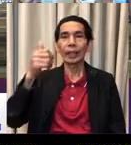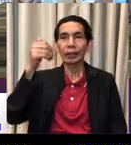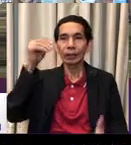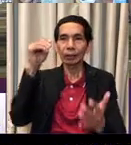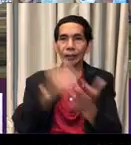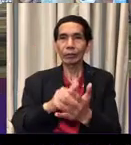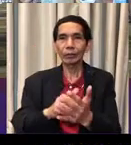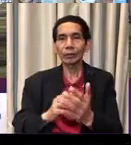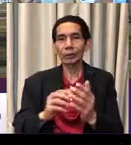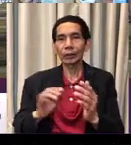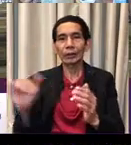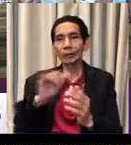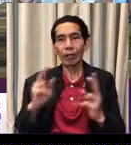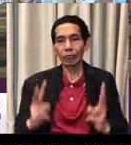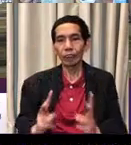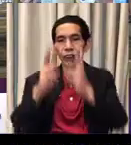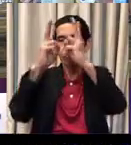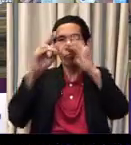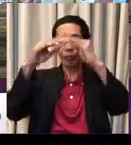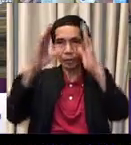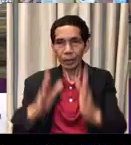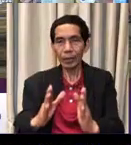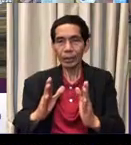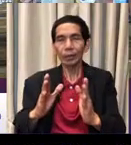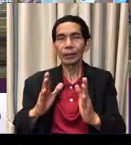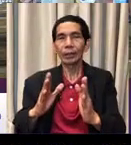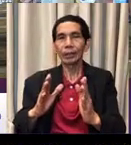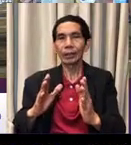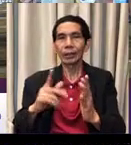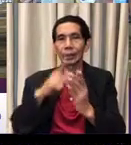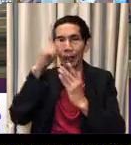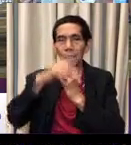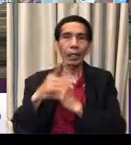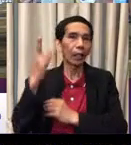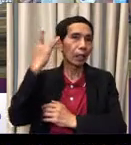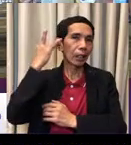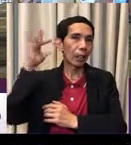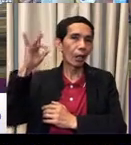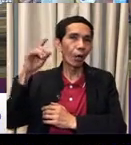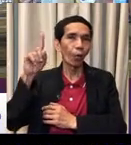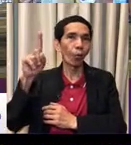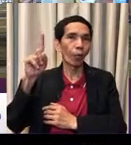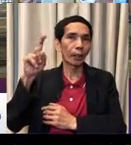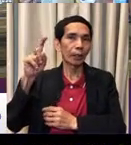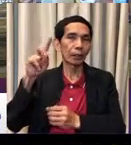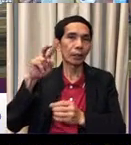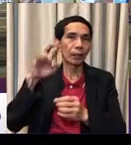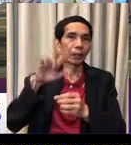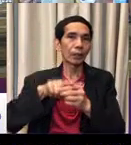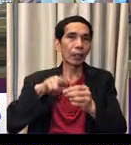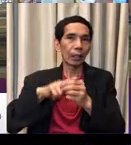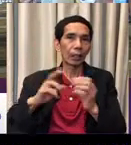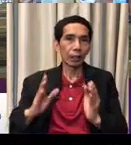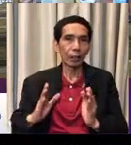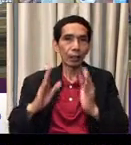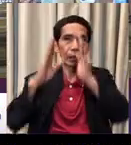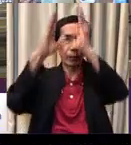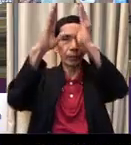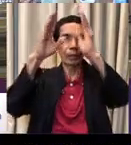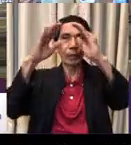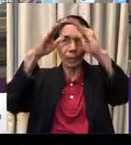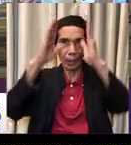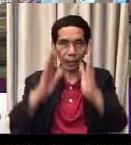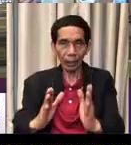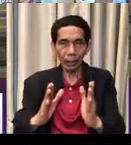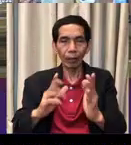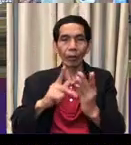sa Vertical Housing Project. Yoli and Ken Clow ng California, $100 for the Vertical Housing Project. Ruth